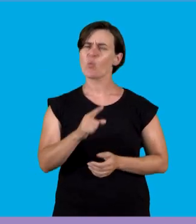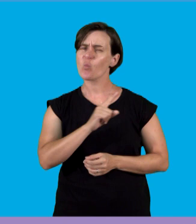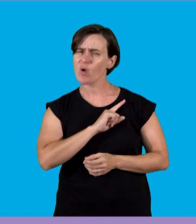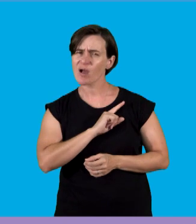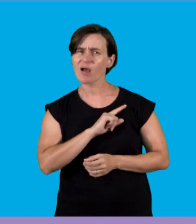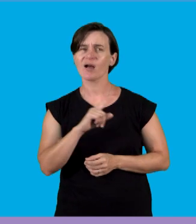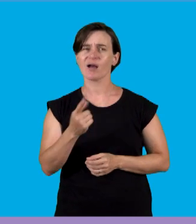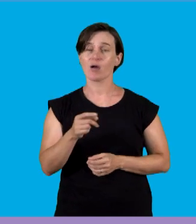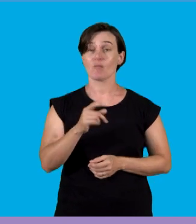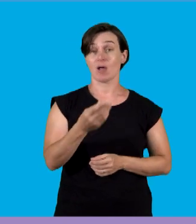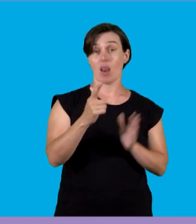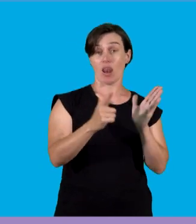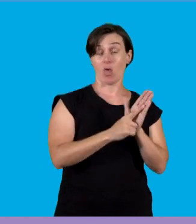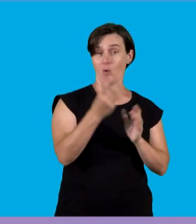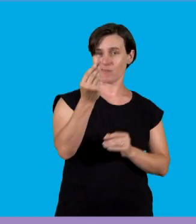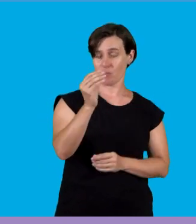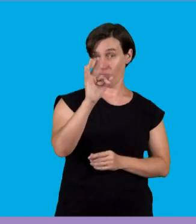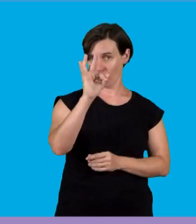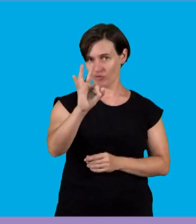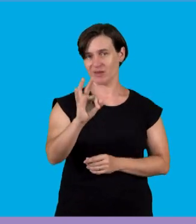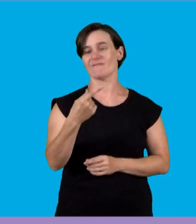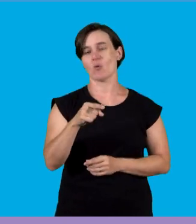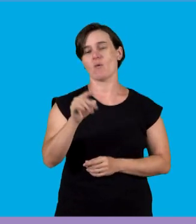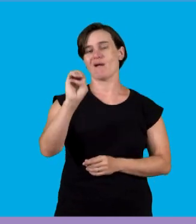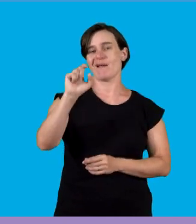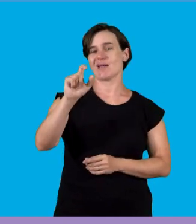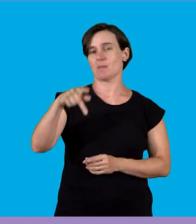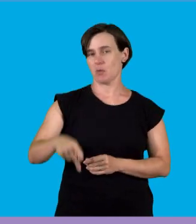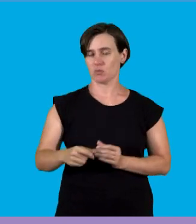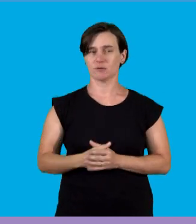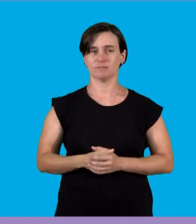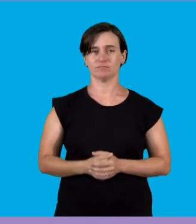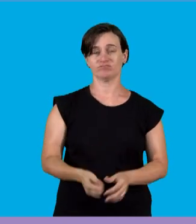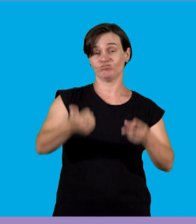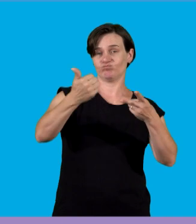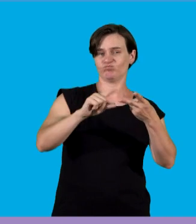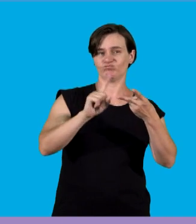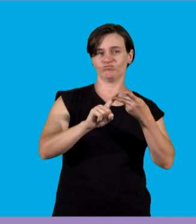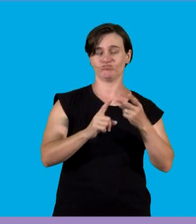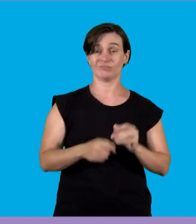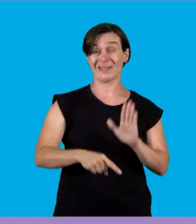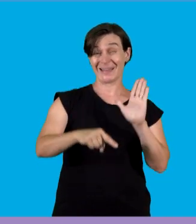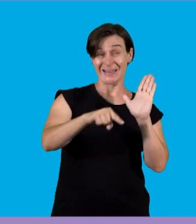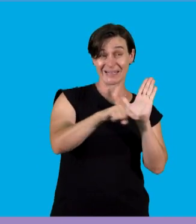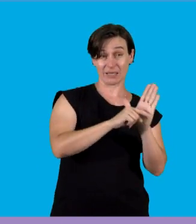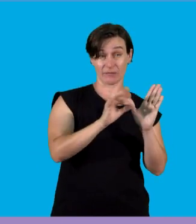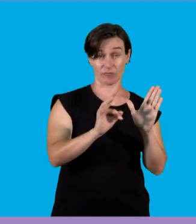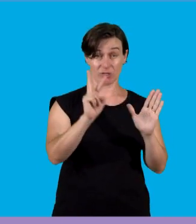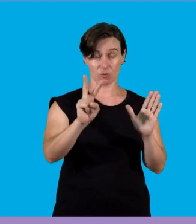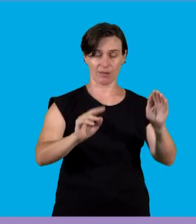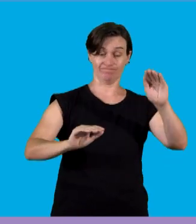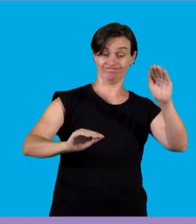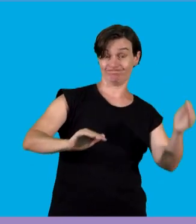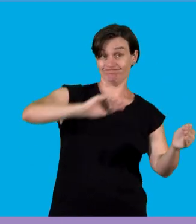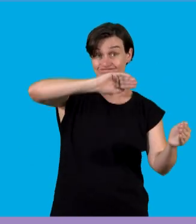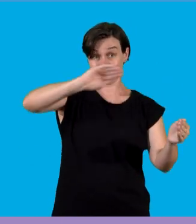10. Why? Because we are using the third law of exponents. What about this next one here? We have a